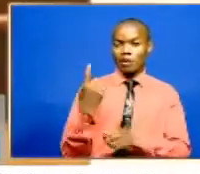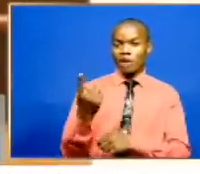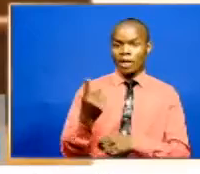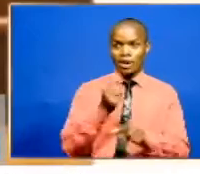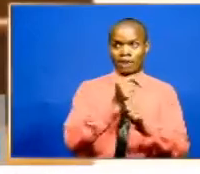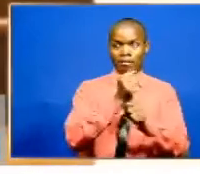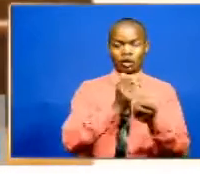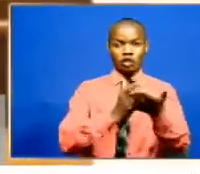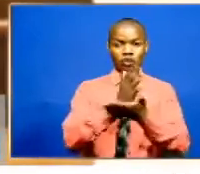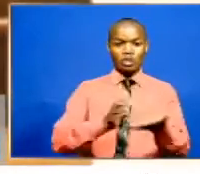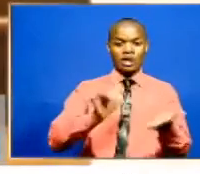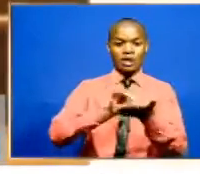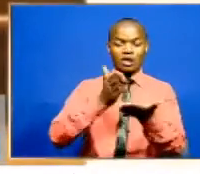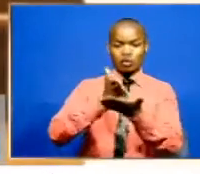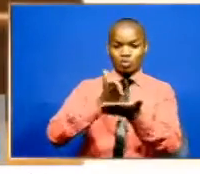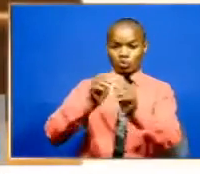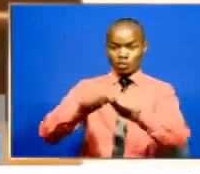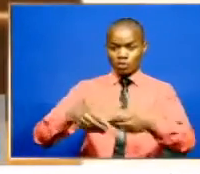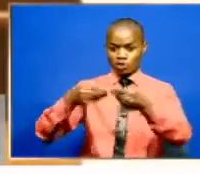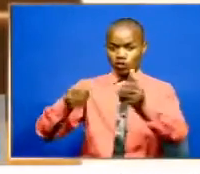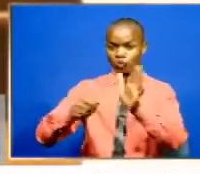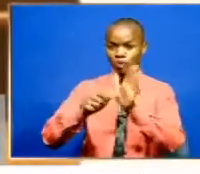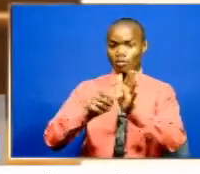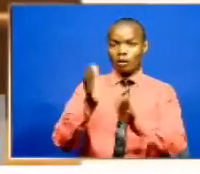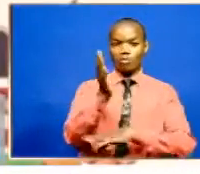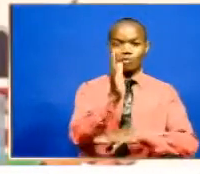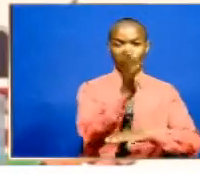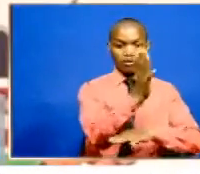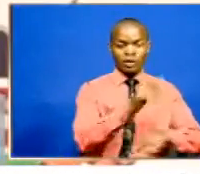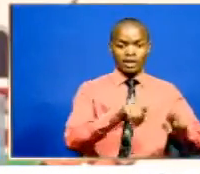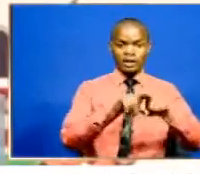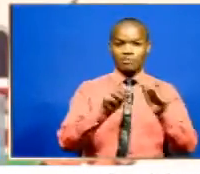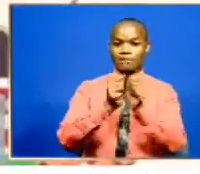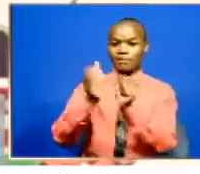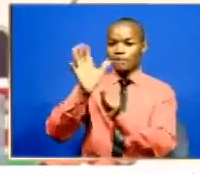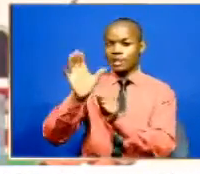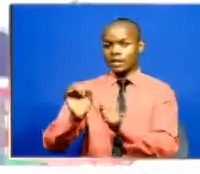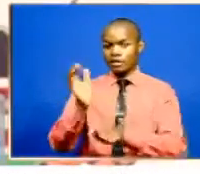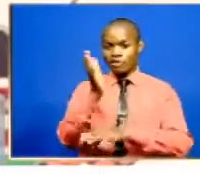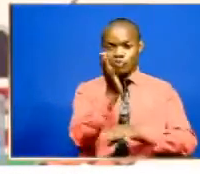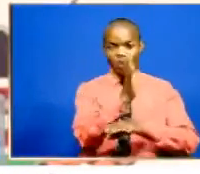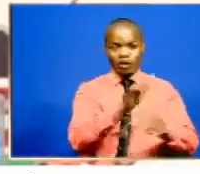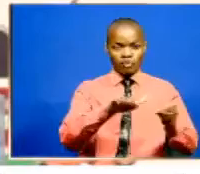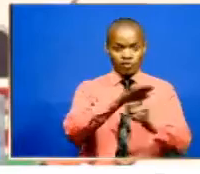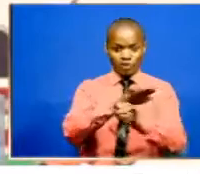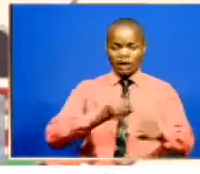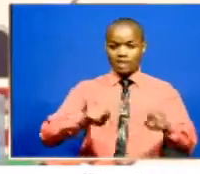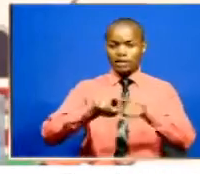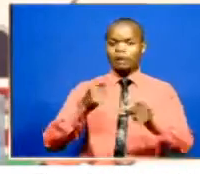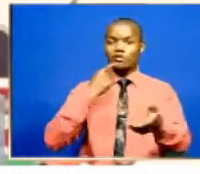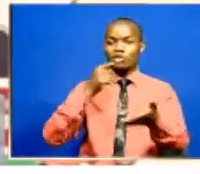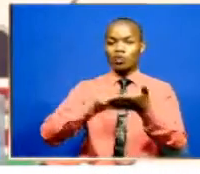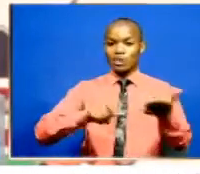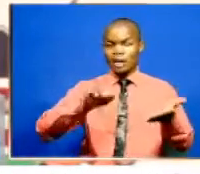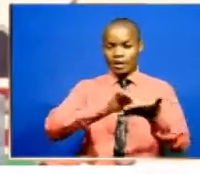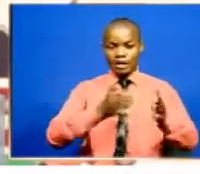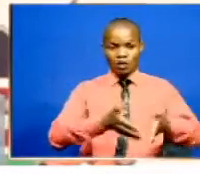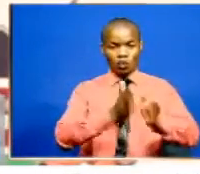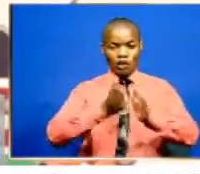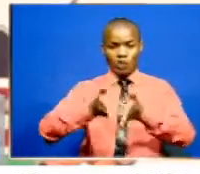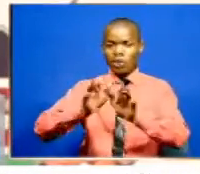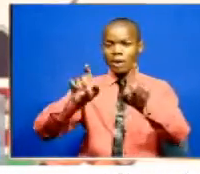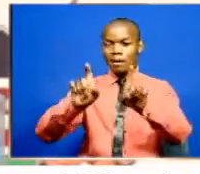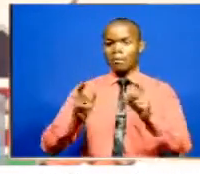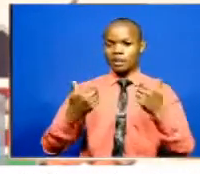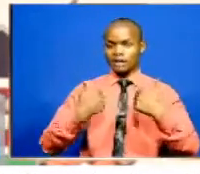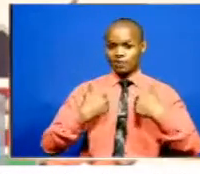we address degraded forests. But as a matter of policy, under the 10% tree cover, we are now saying all infrastructure must be green. So as